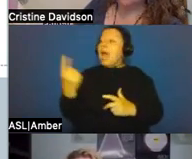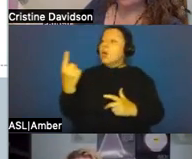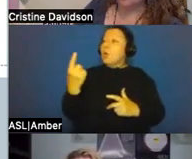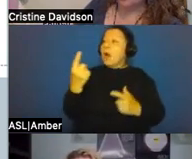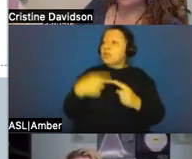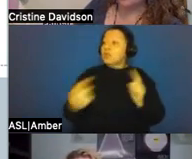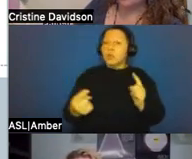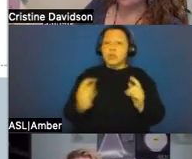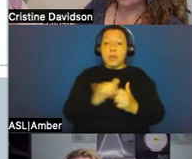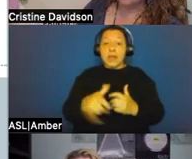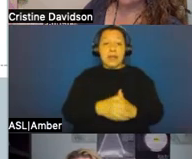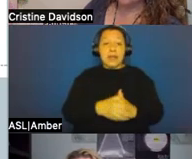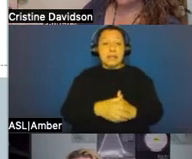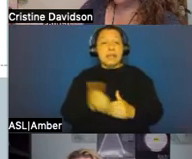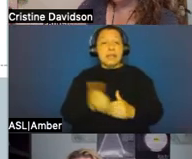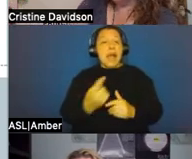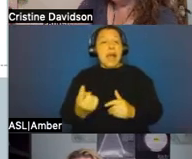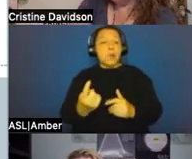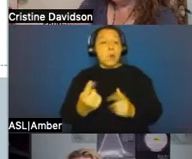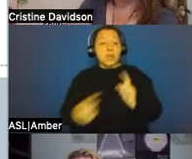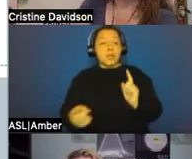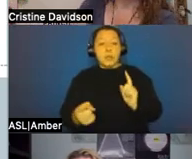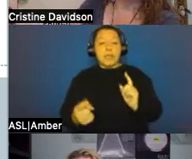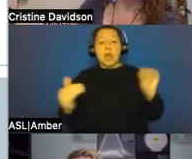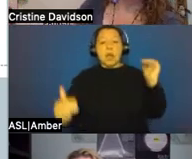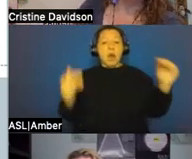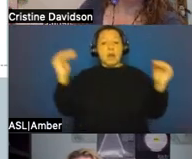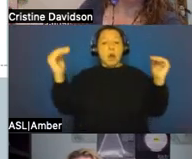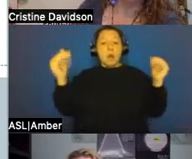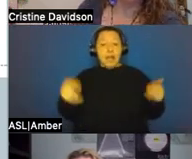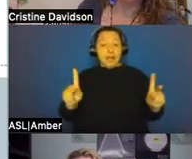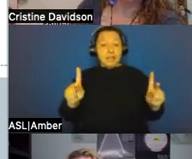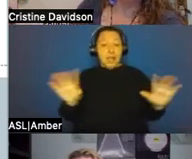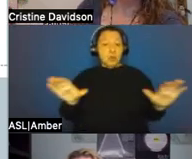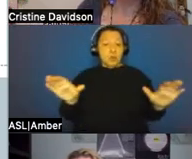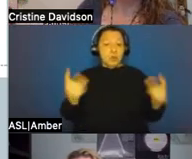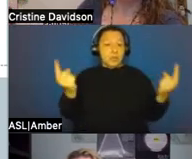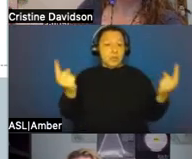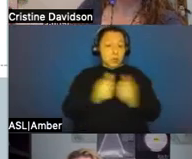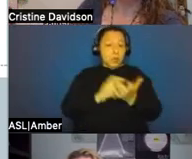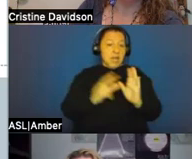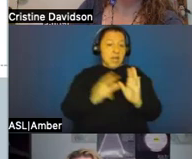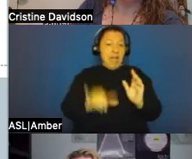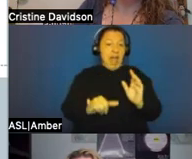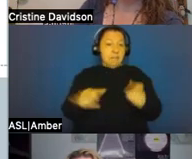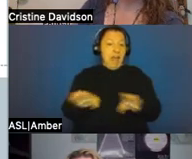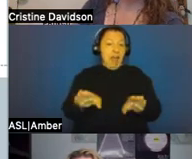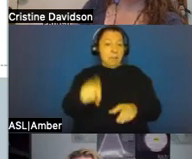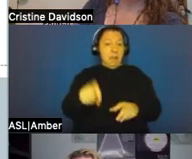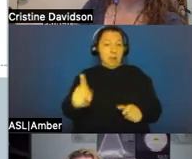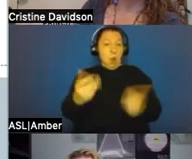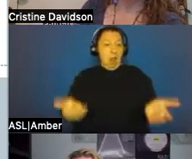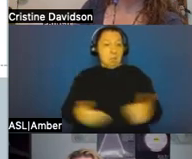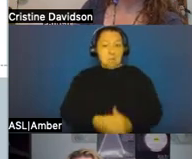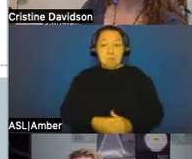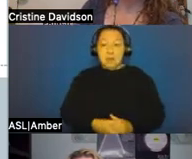Anybody who disagrees that adults that consent to do together is okay? Jump on the mic and tell us why you disagree with